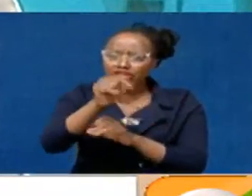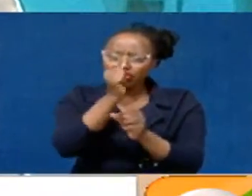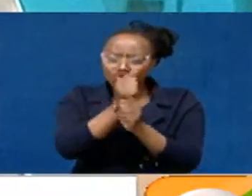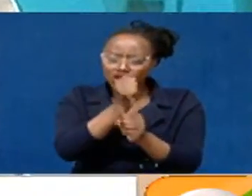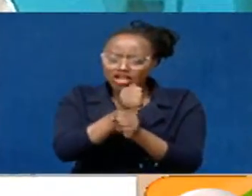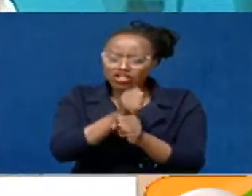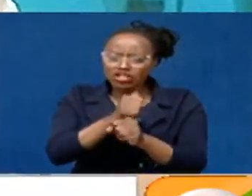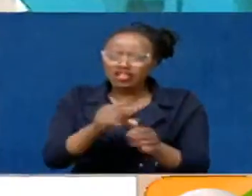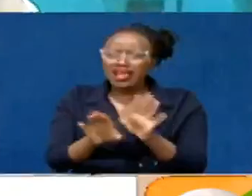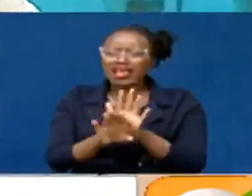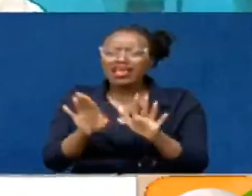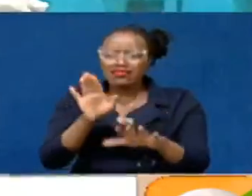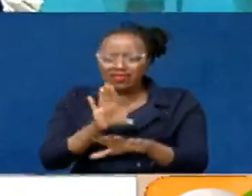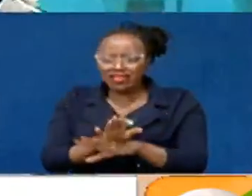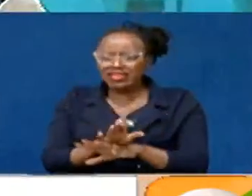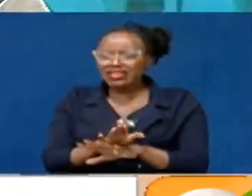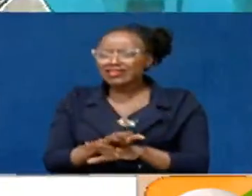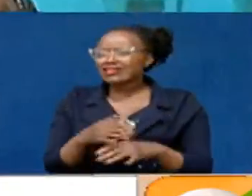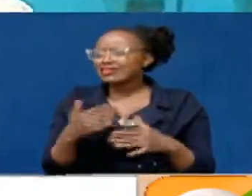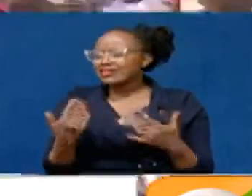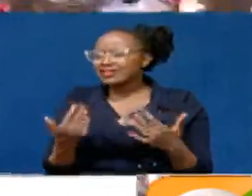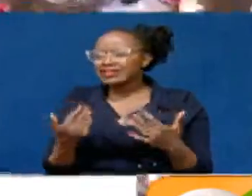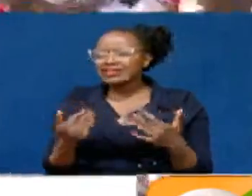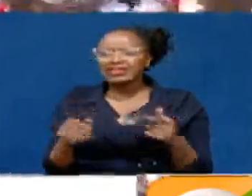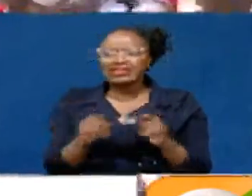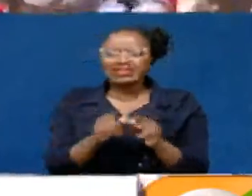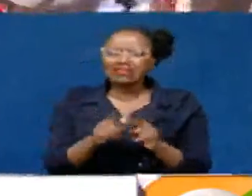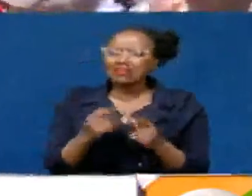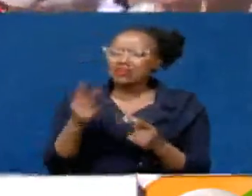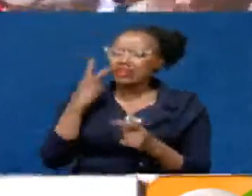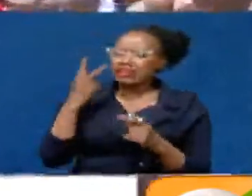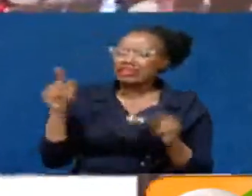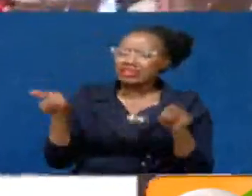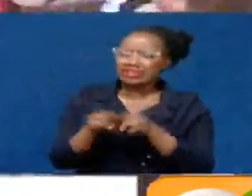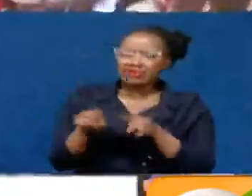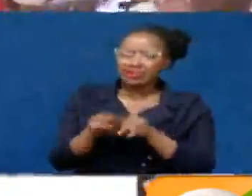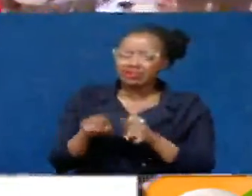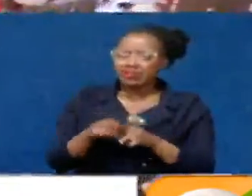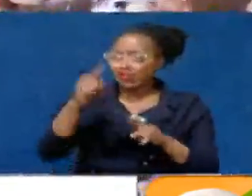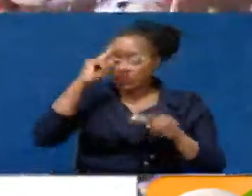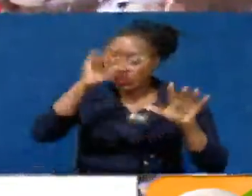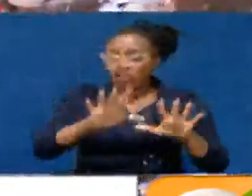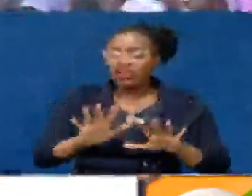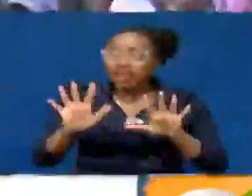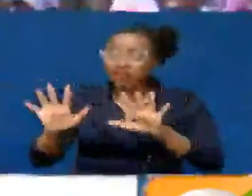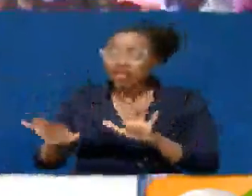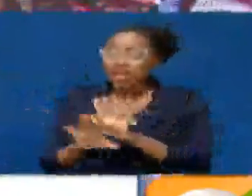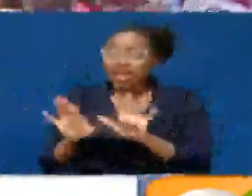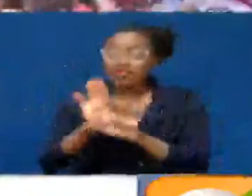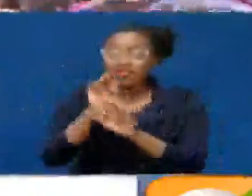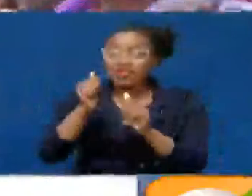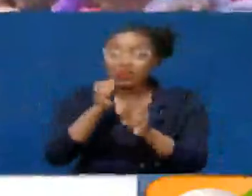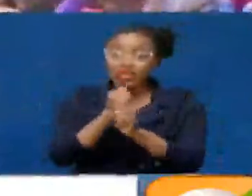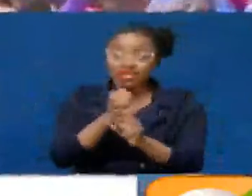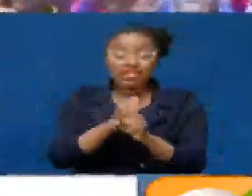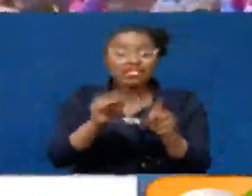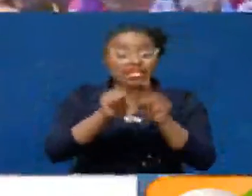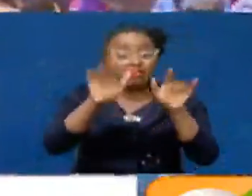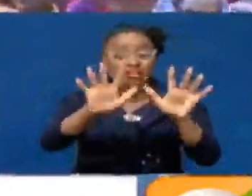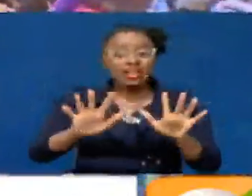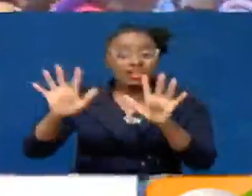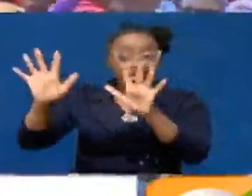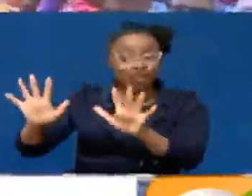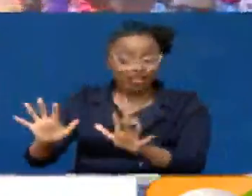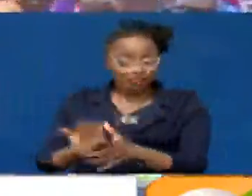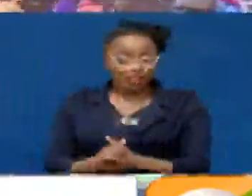doing smells, walks, and talks quacks, and feels, and everything he does is really a campaign. And